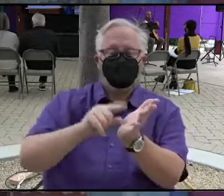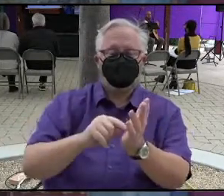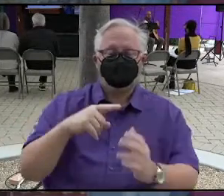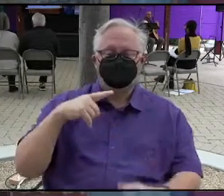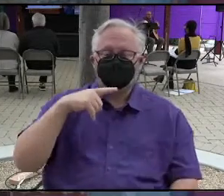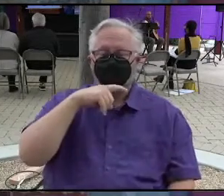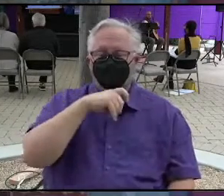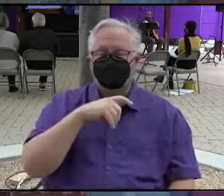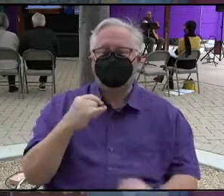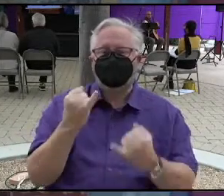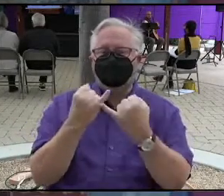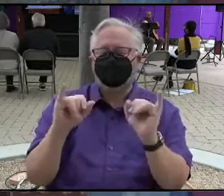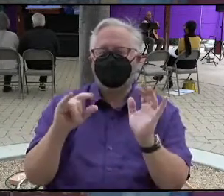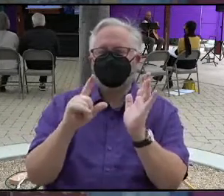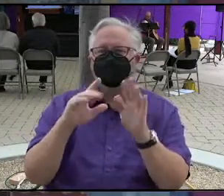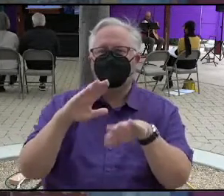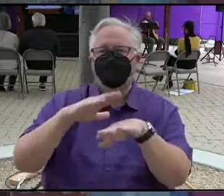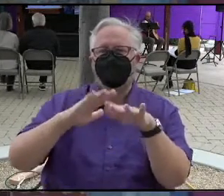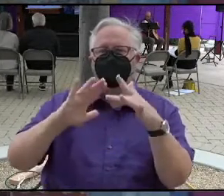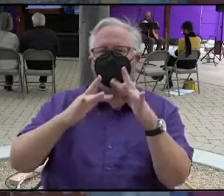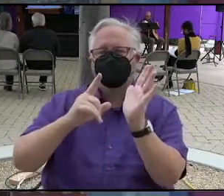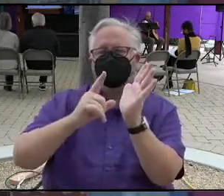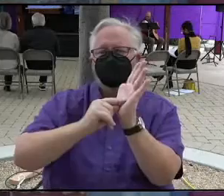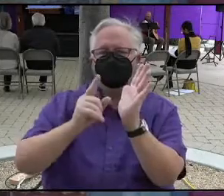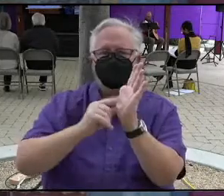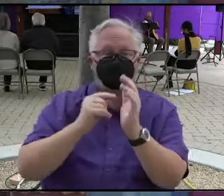Milwaukee Independent online newspaper.